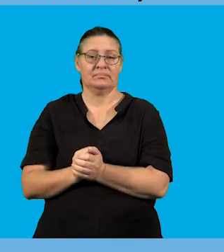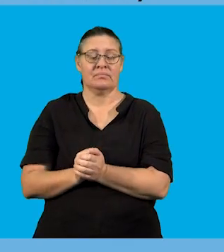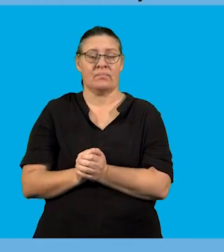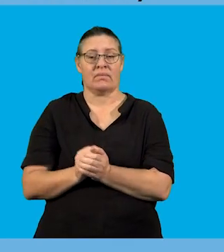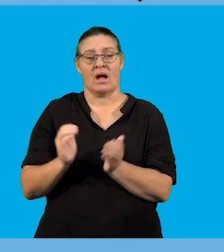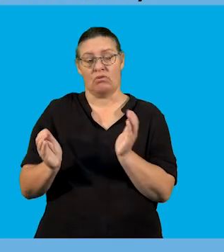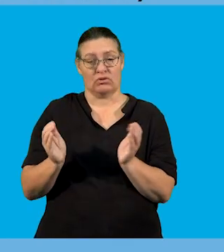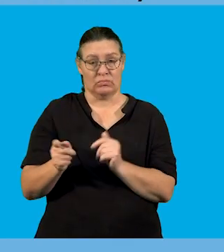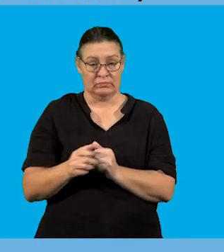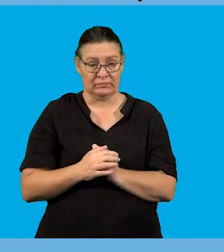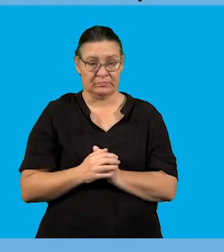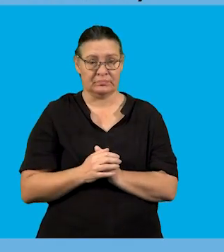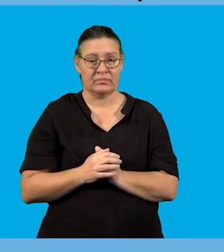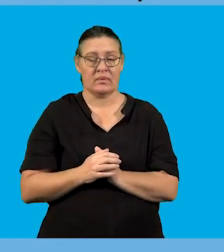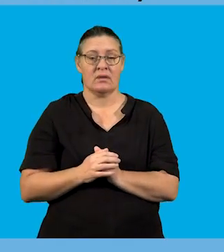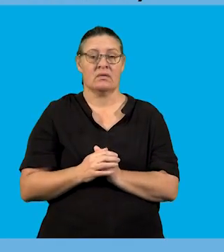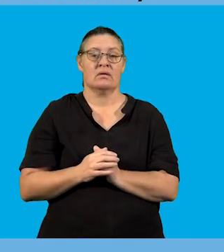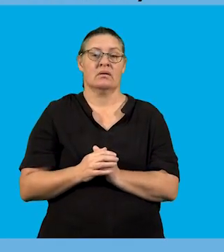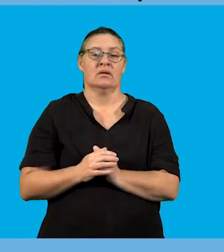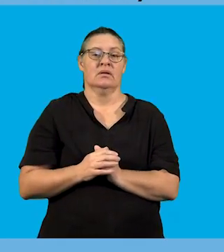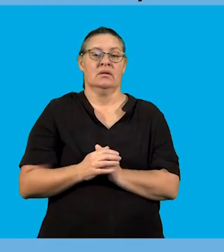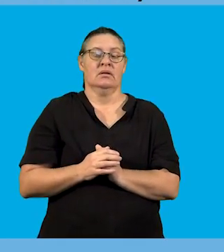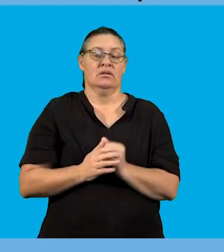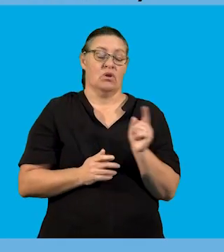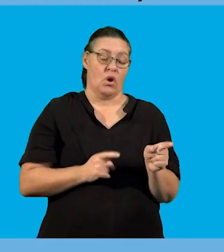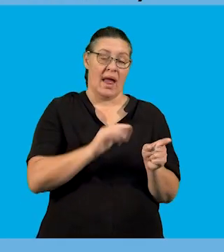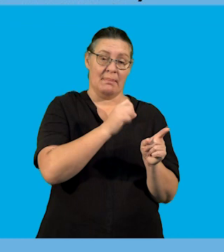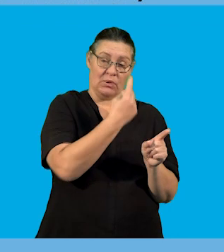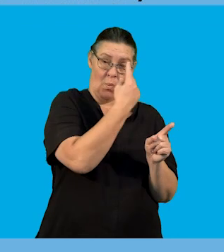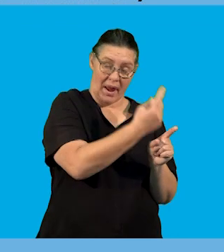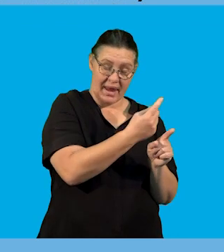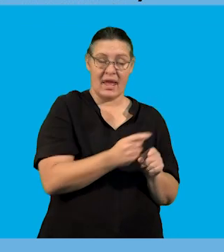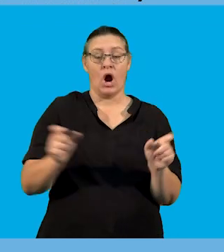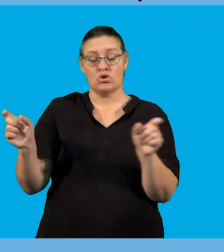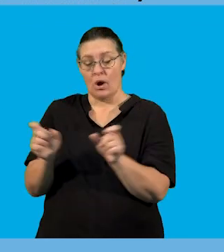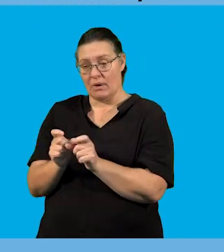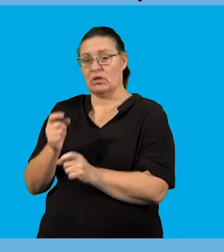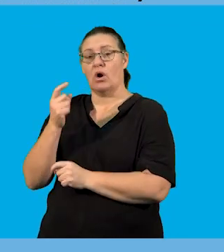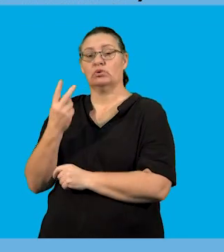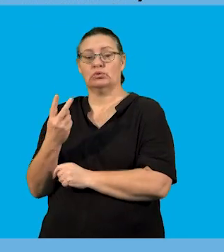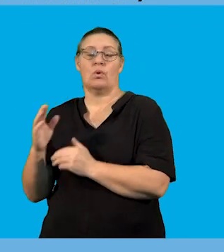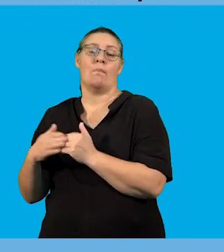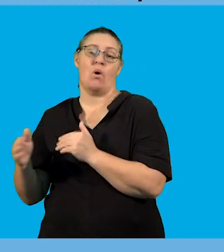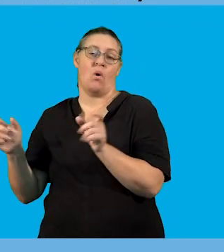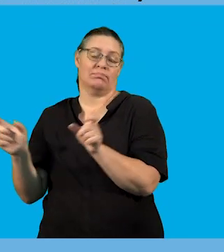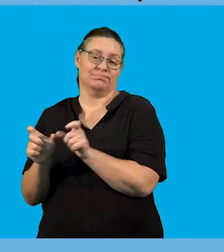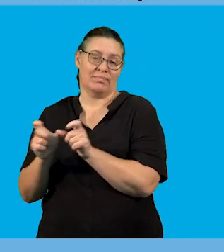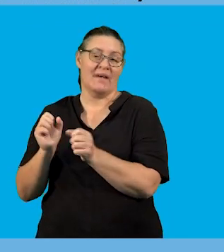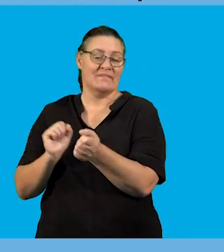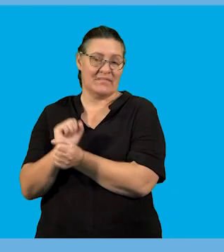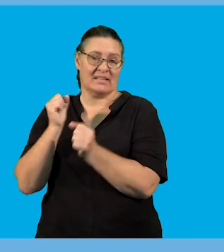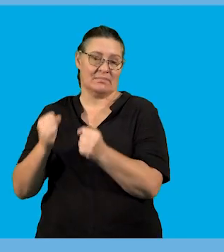only one type of atom, whereas compounds are made up of two or more different elements that bond in a fixed